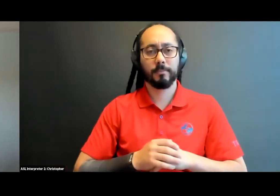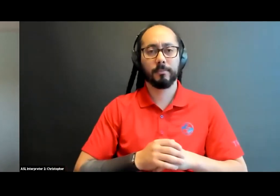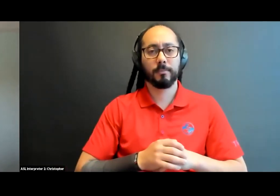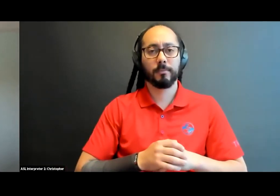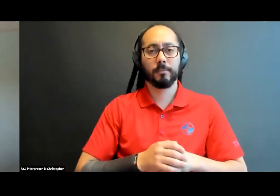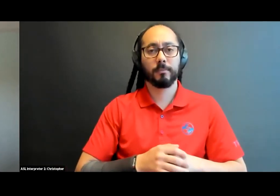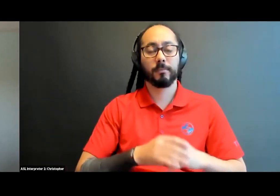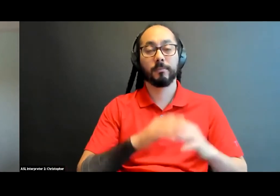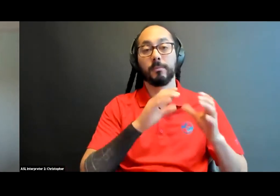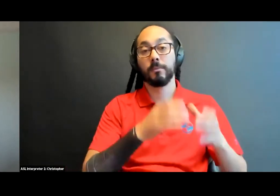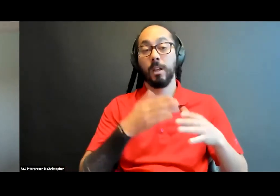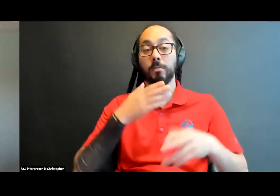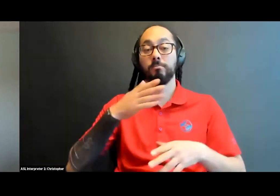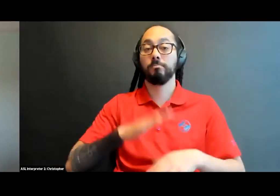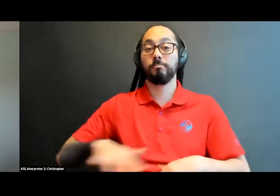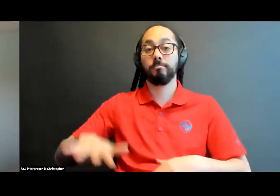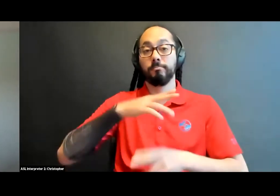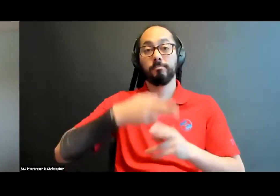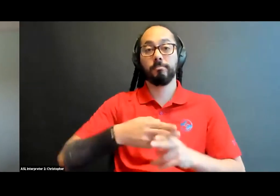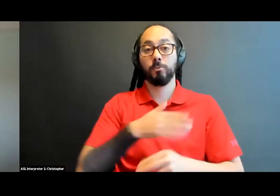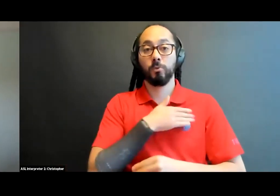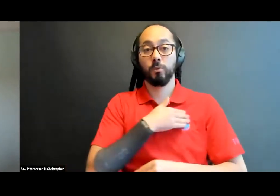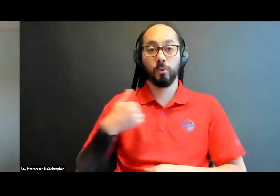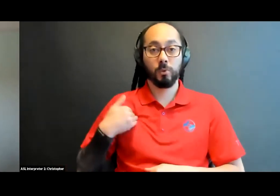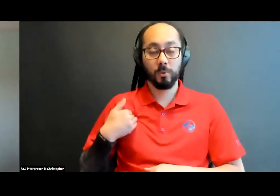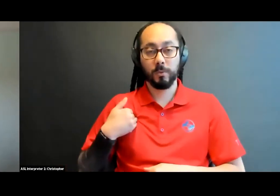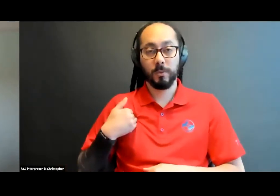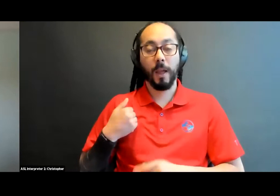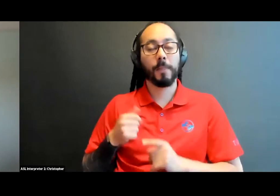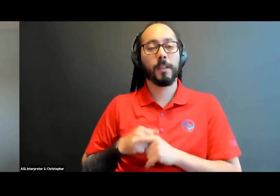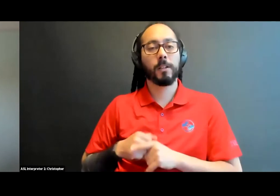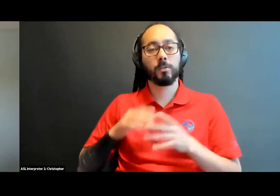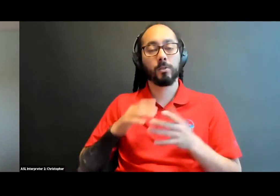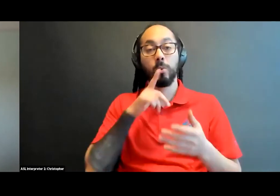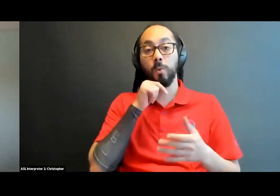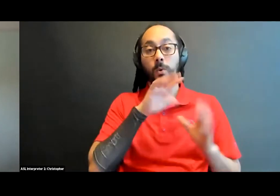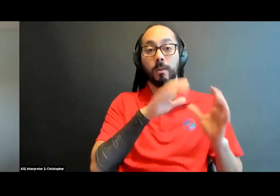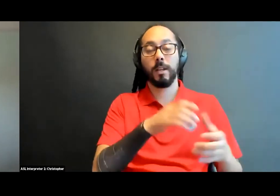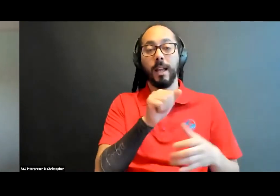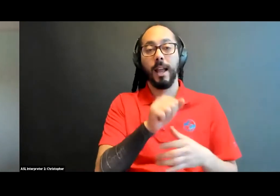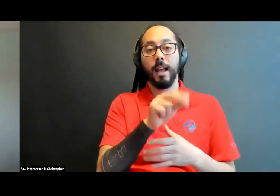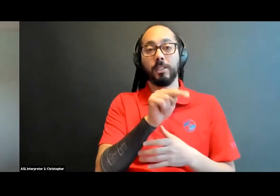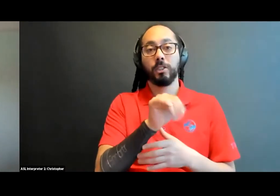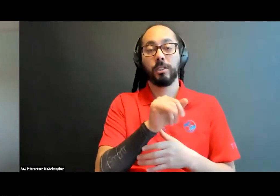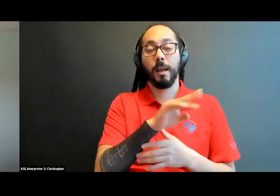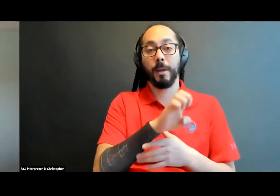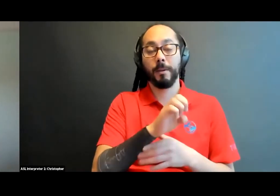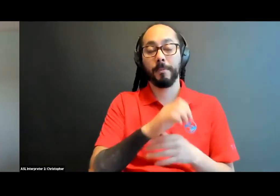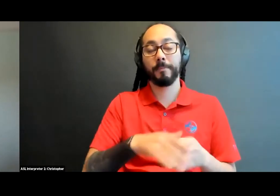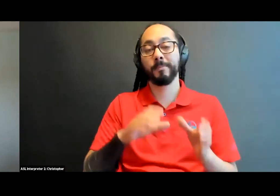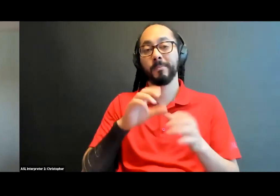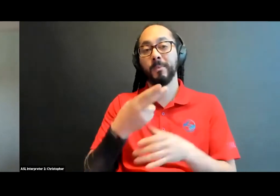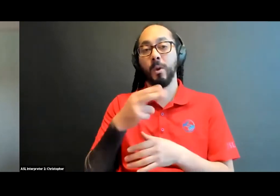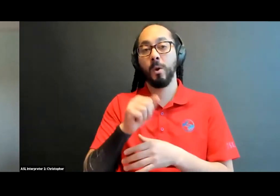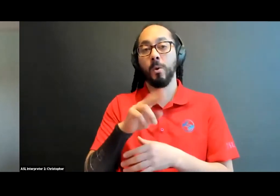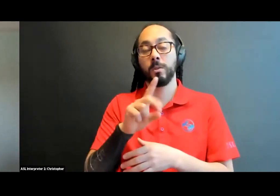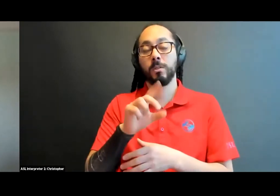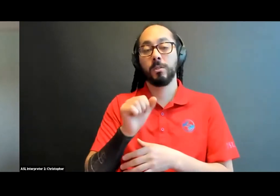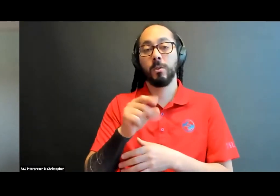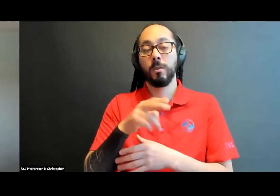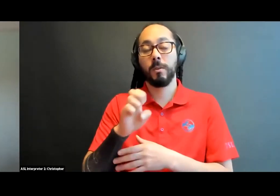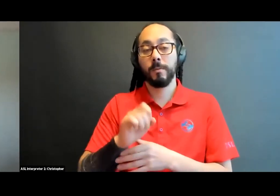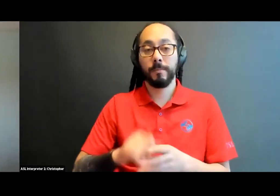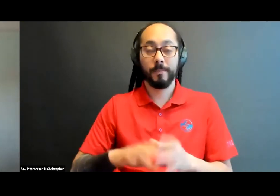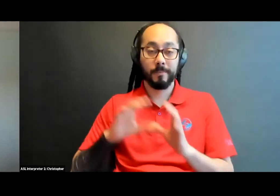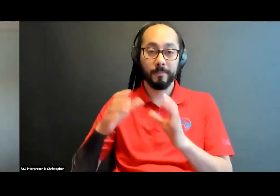known as Tikaranto has been caretaken by the Anishinaabeg Nation, the Haudenosaunee